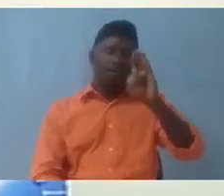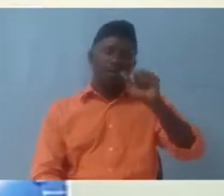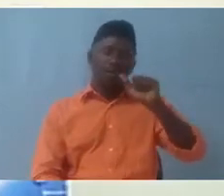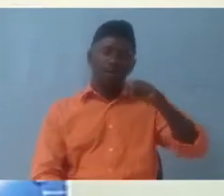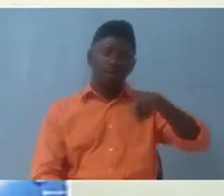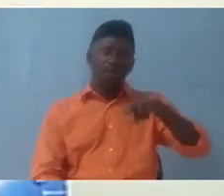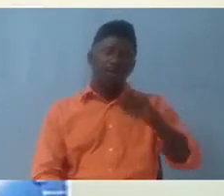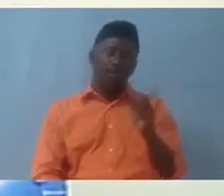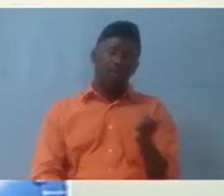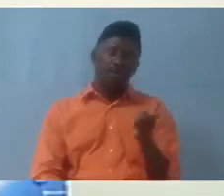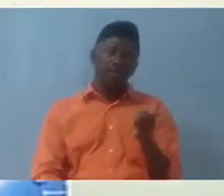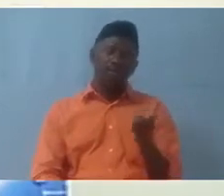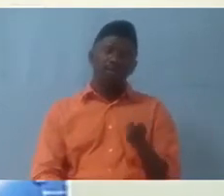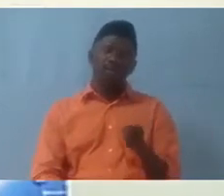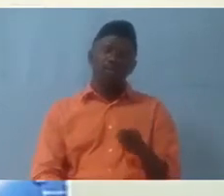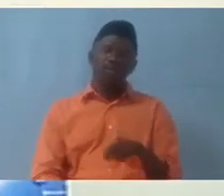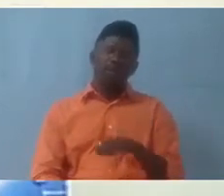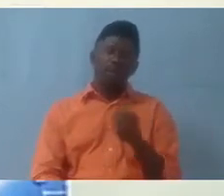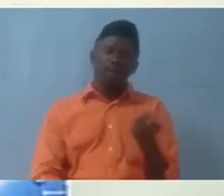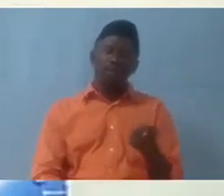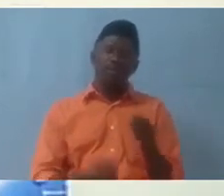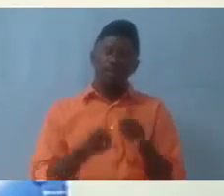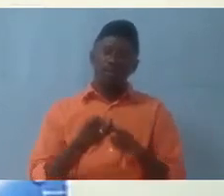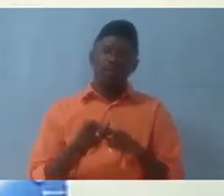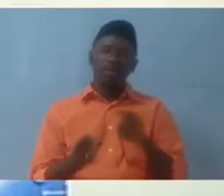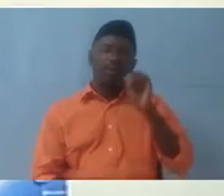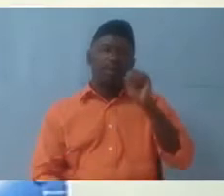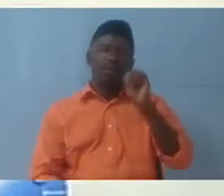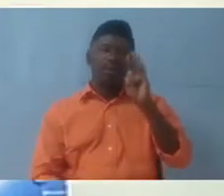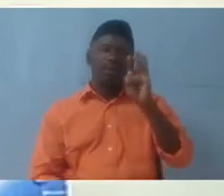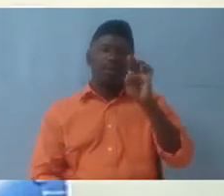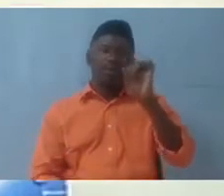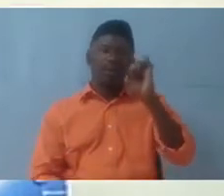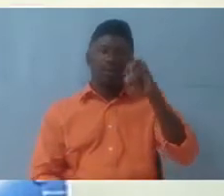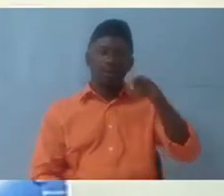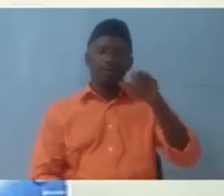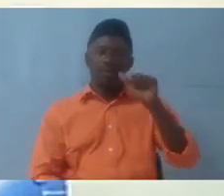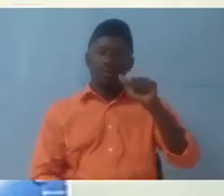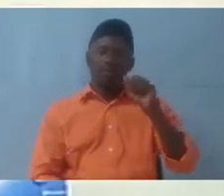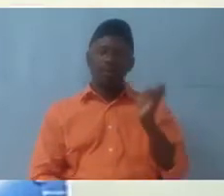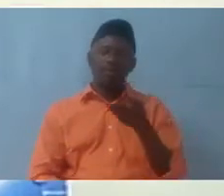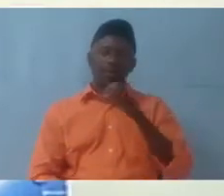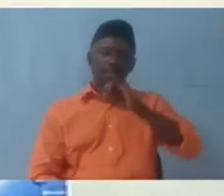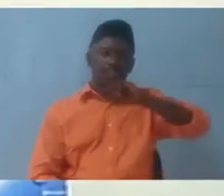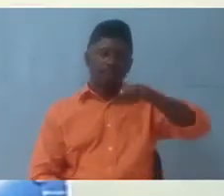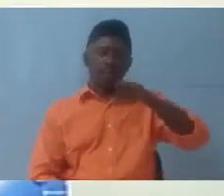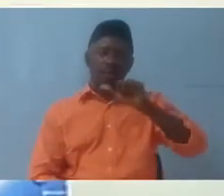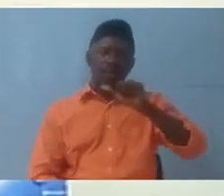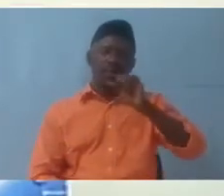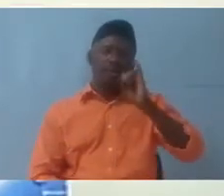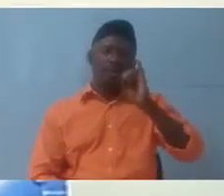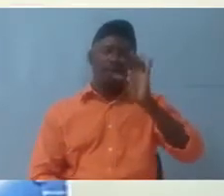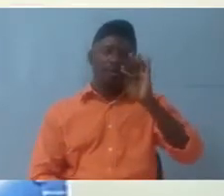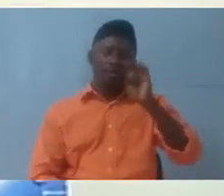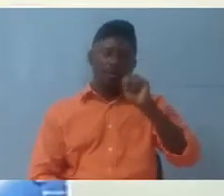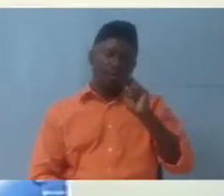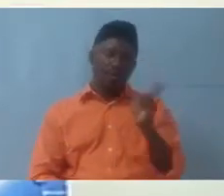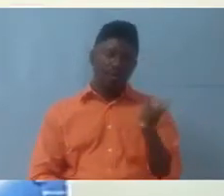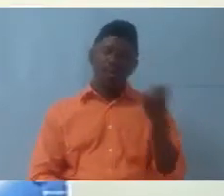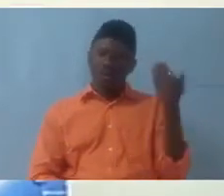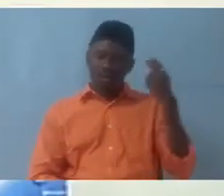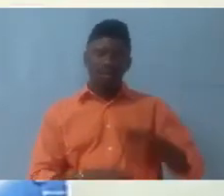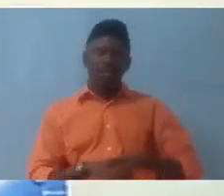Ibrahima Jabang ak Omar naka Ibrahima Jayte, who is currently a high court judge. Ibrahima Jayte high court judge